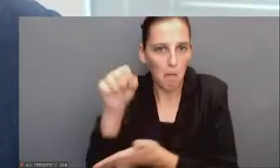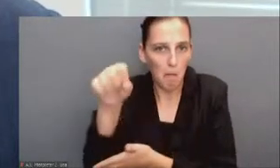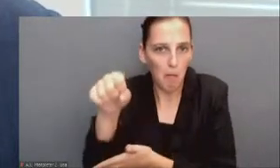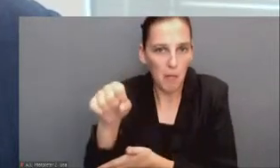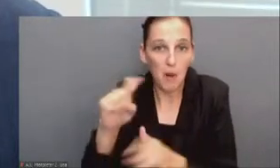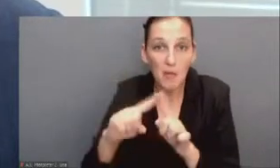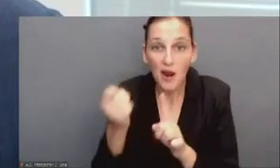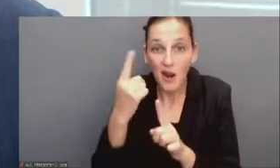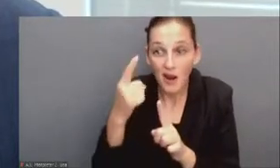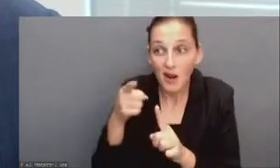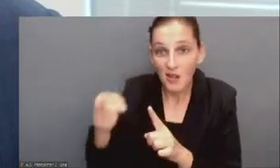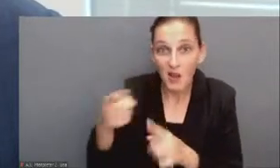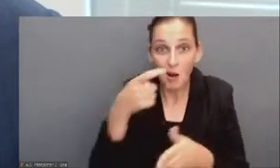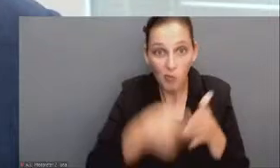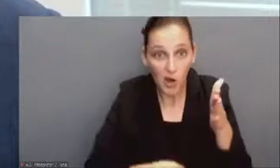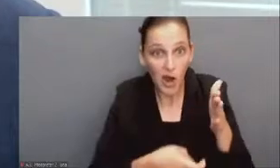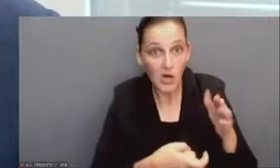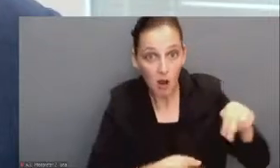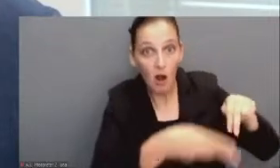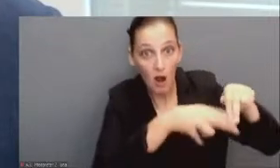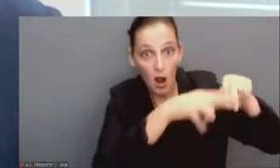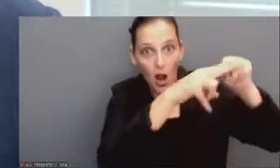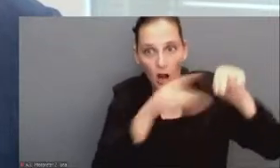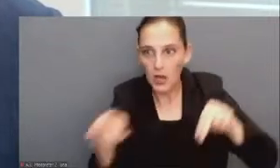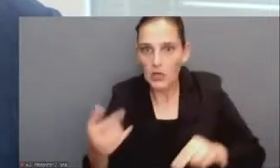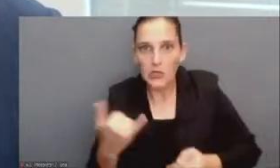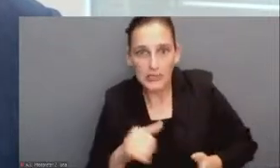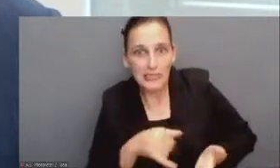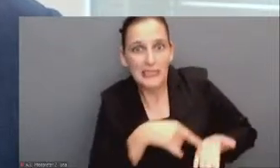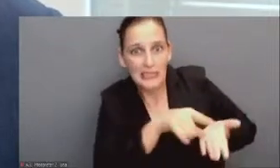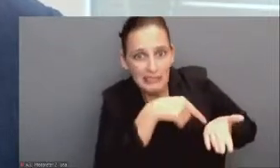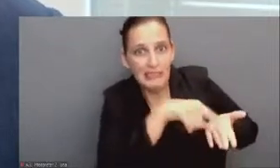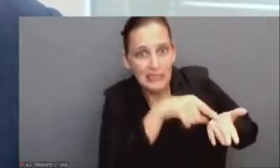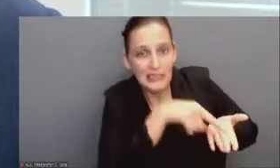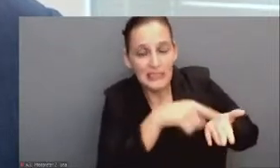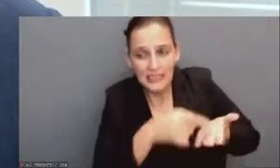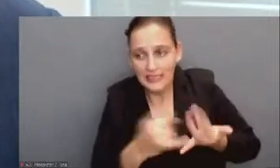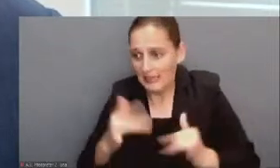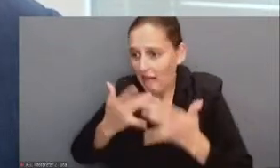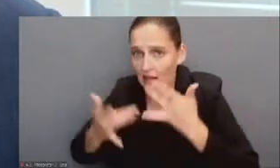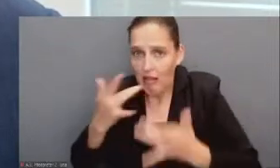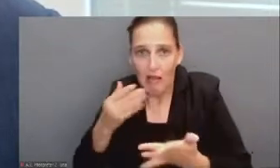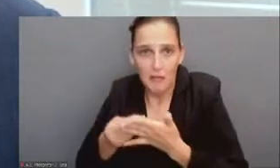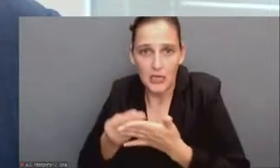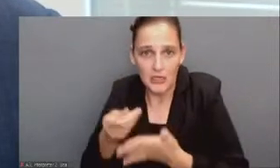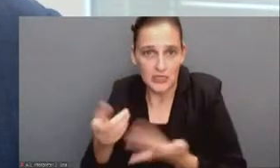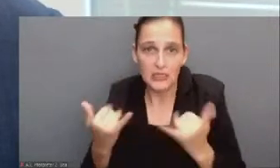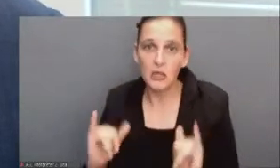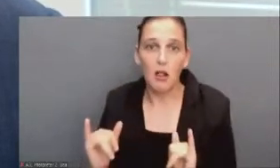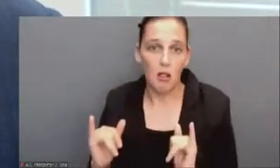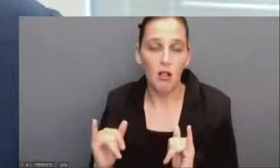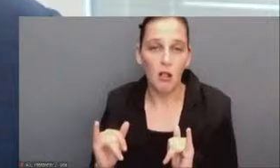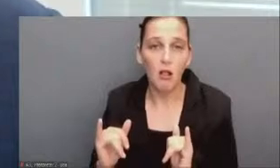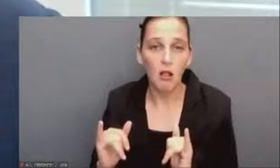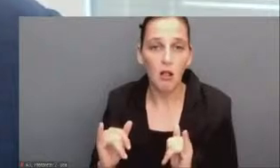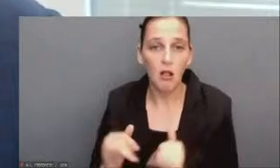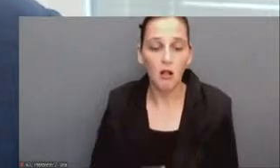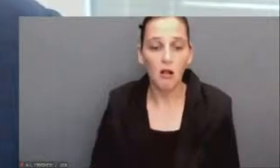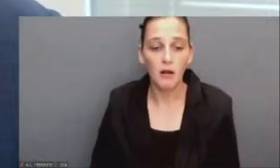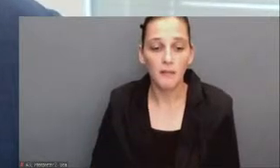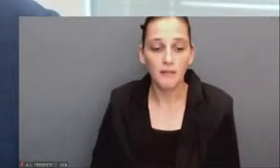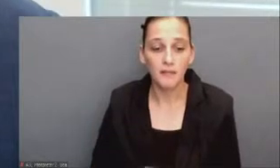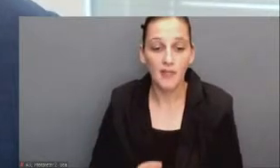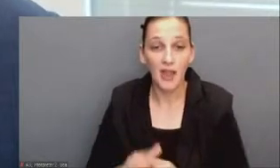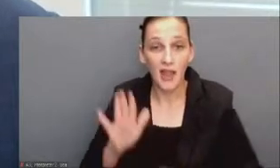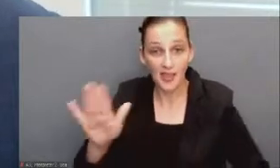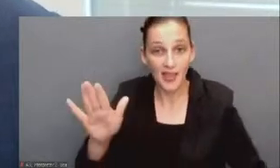of the crisis, they are still in crisis. And for many of them, they have seen changes in their local